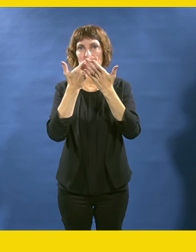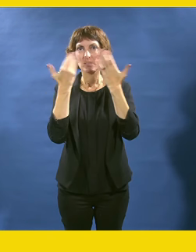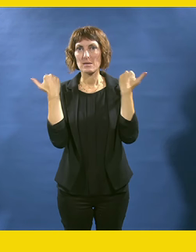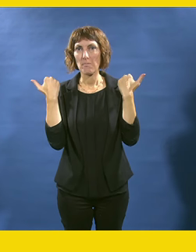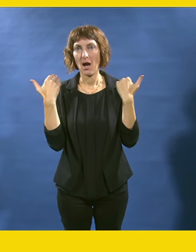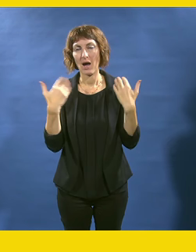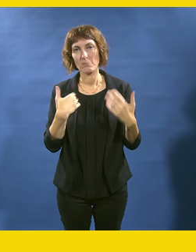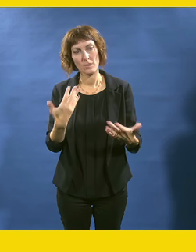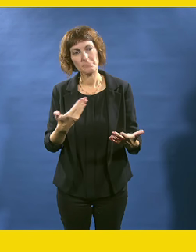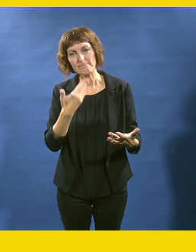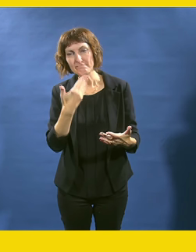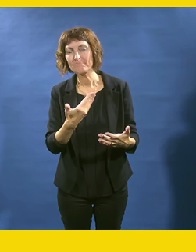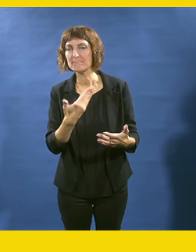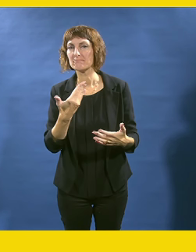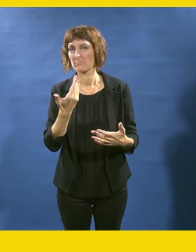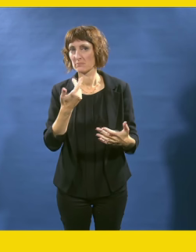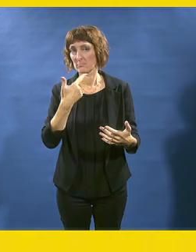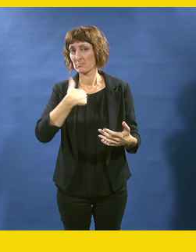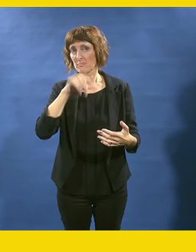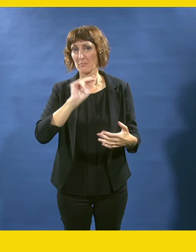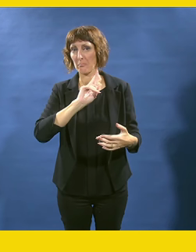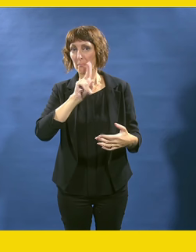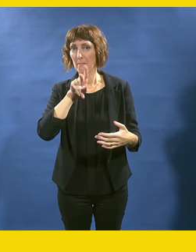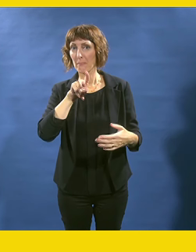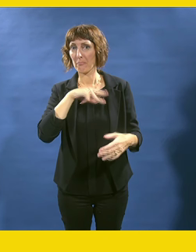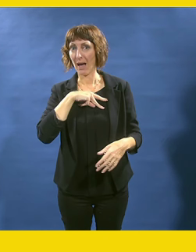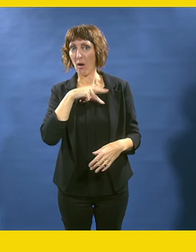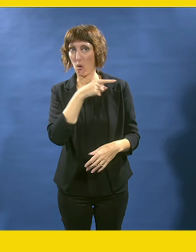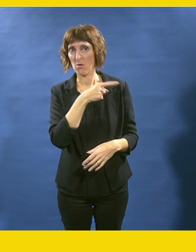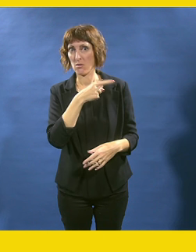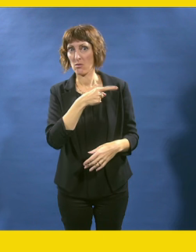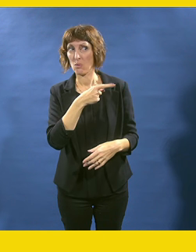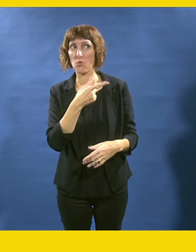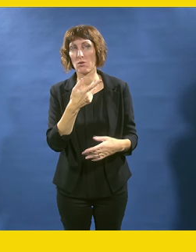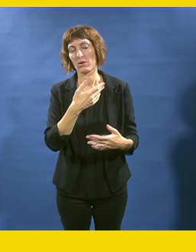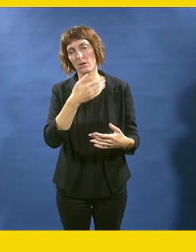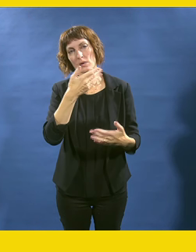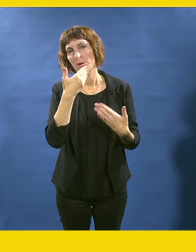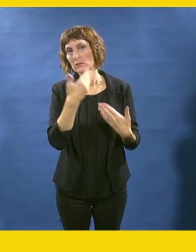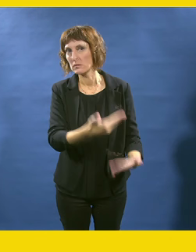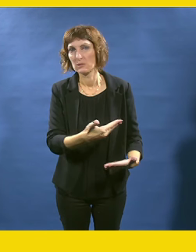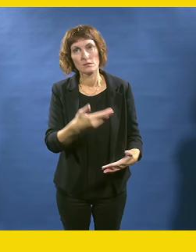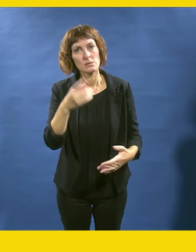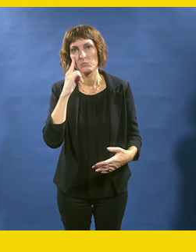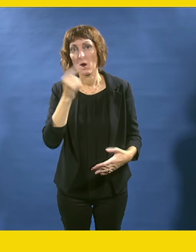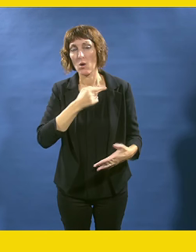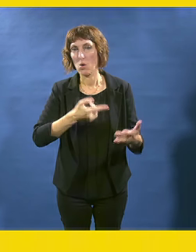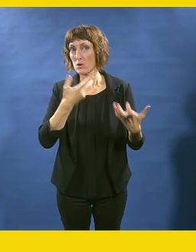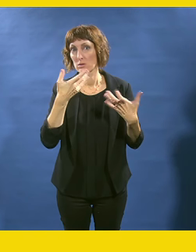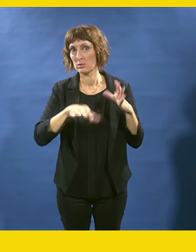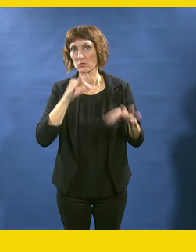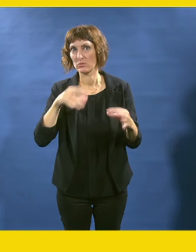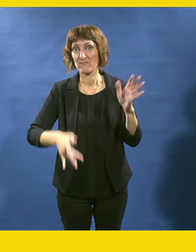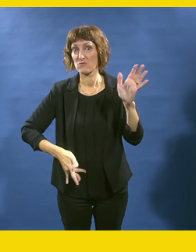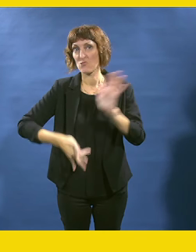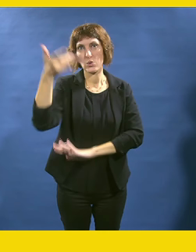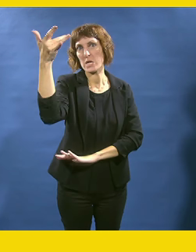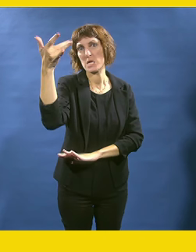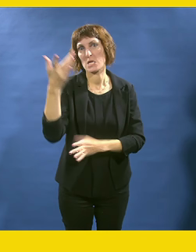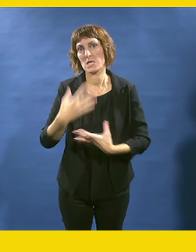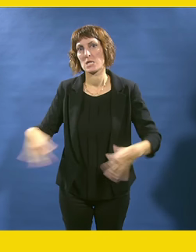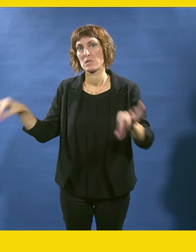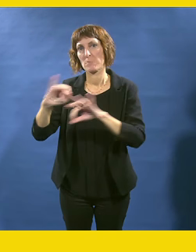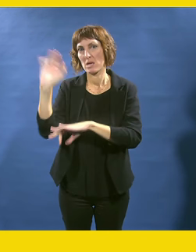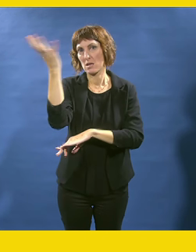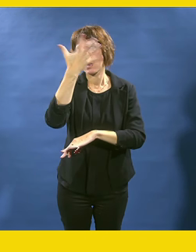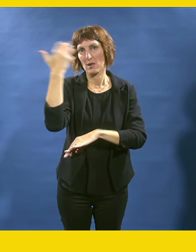to flee Afghanistan at the first round of Taliban, because if I was in Afghanistan today, everything